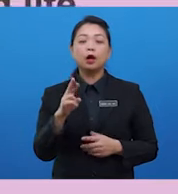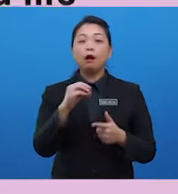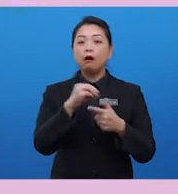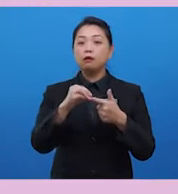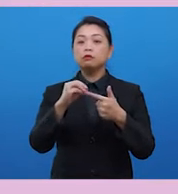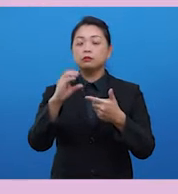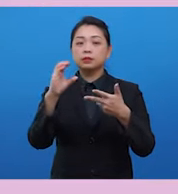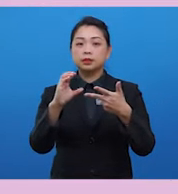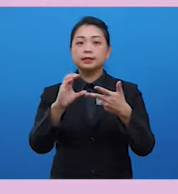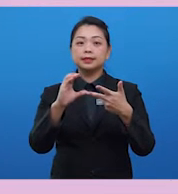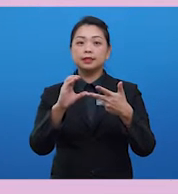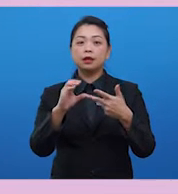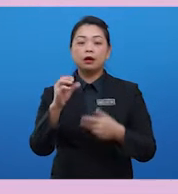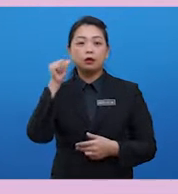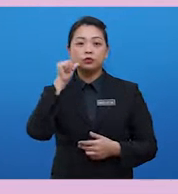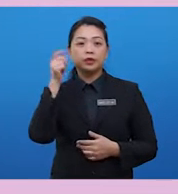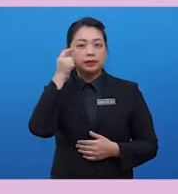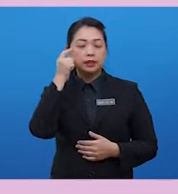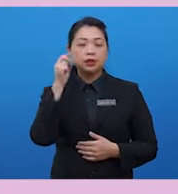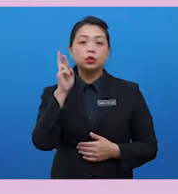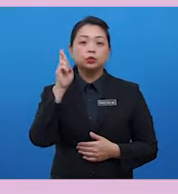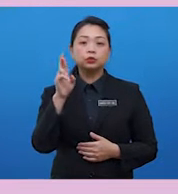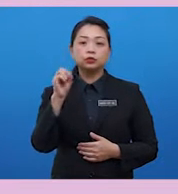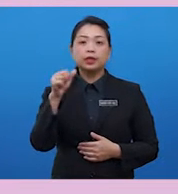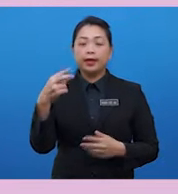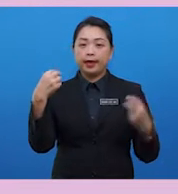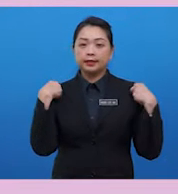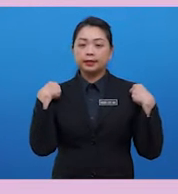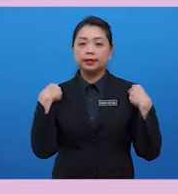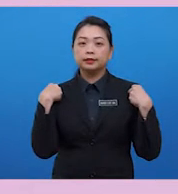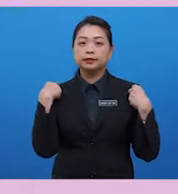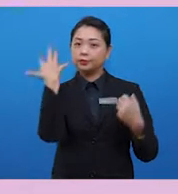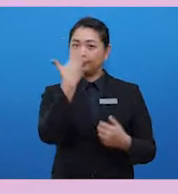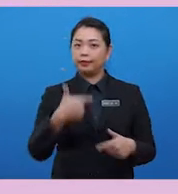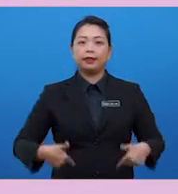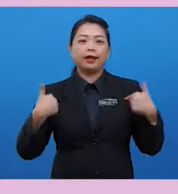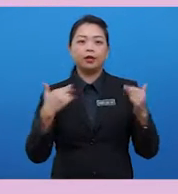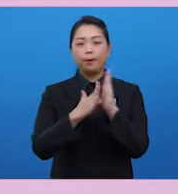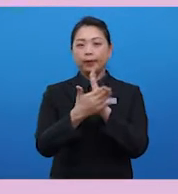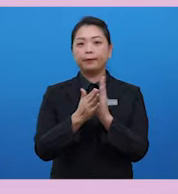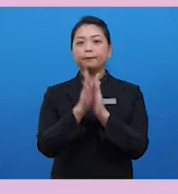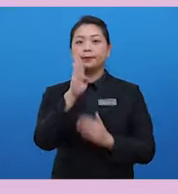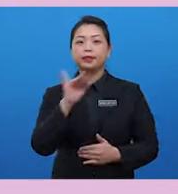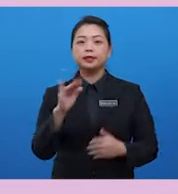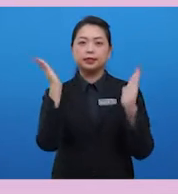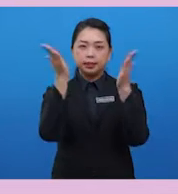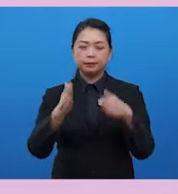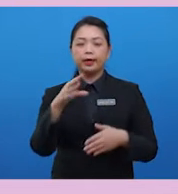because Audrey thinks that Ross has a charmed life by being slim and